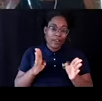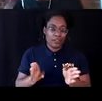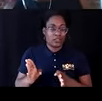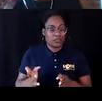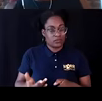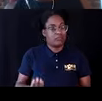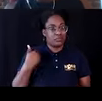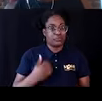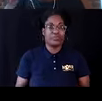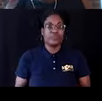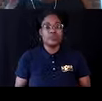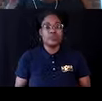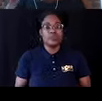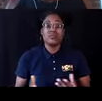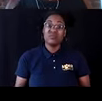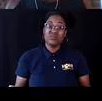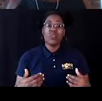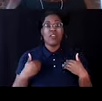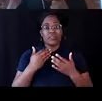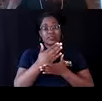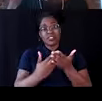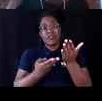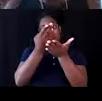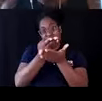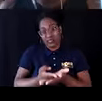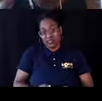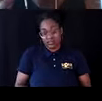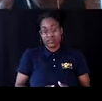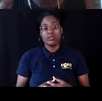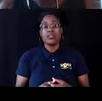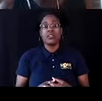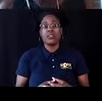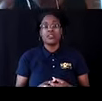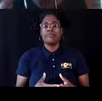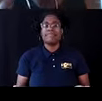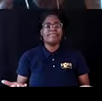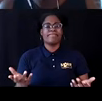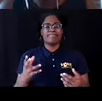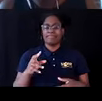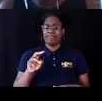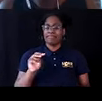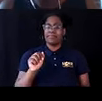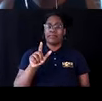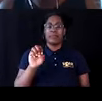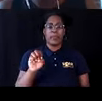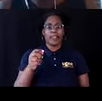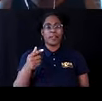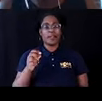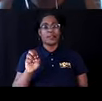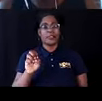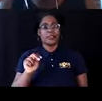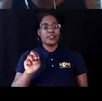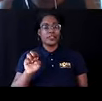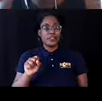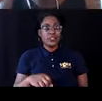And so there are some facts to establish here. One, there are no such things as male genes or female hormones or a male